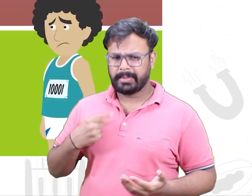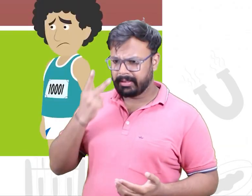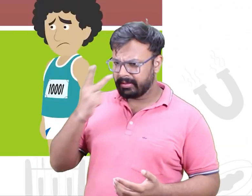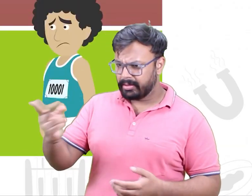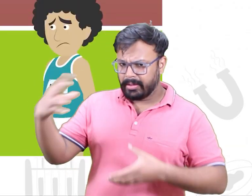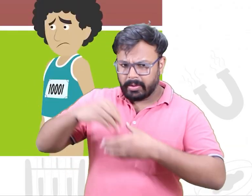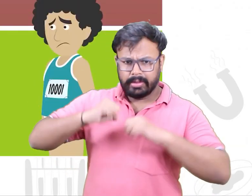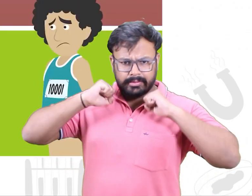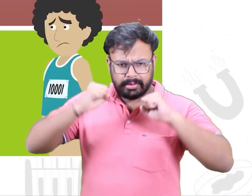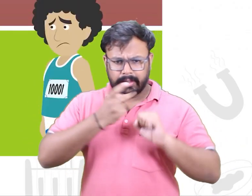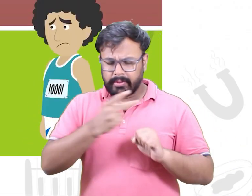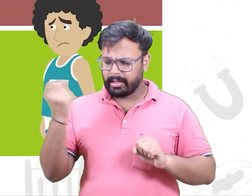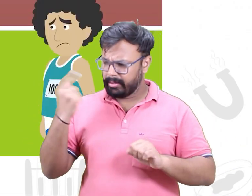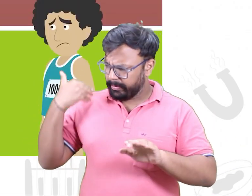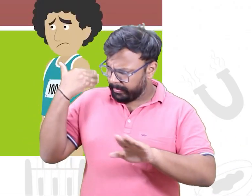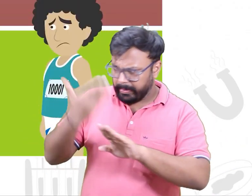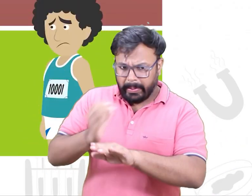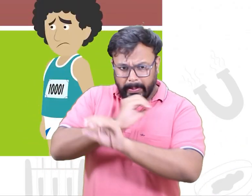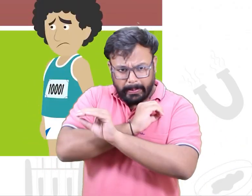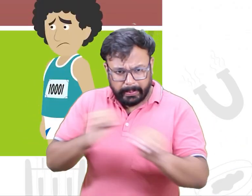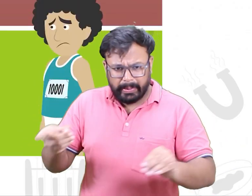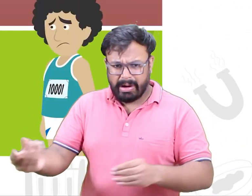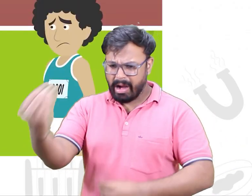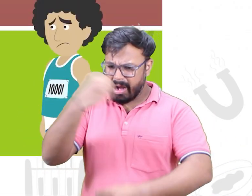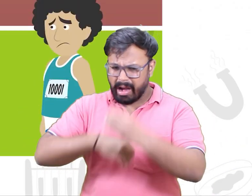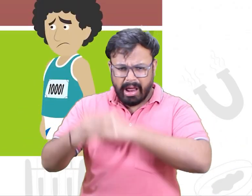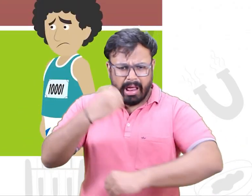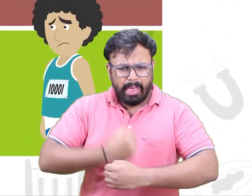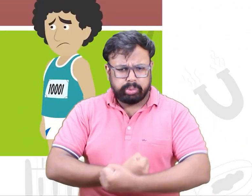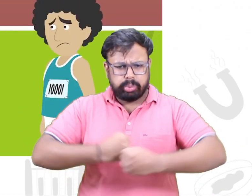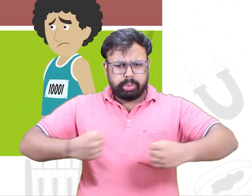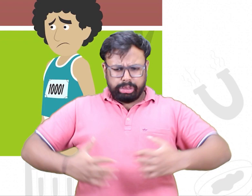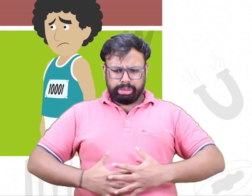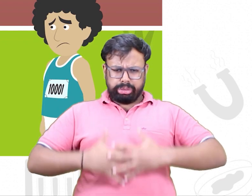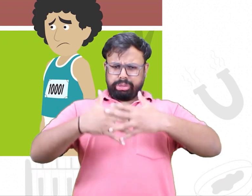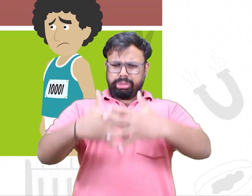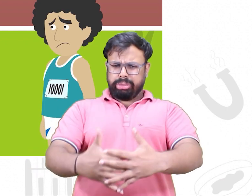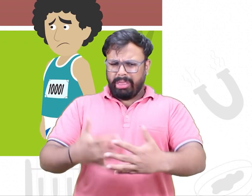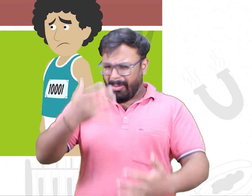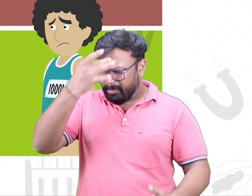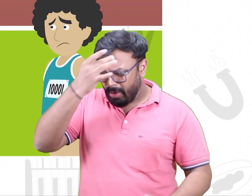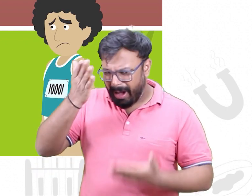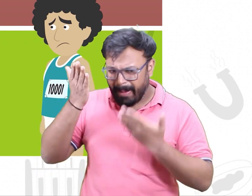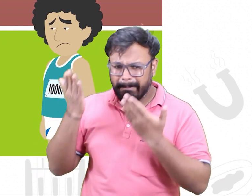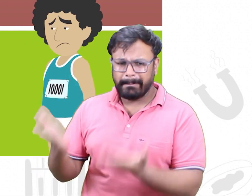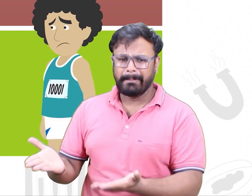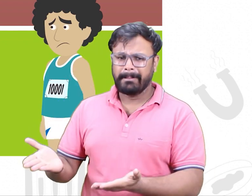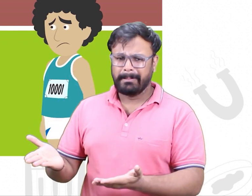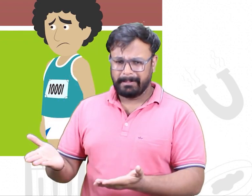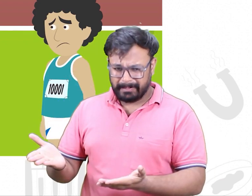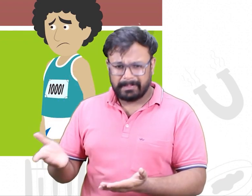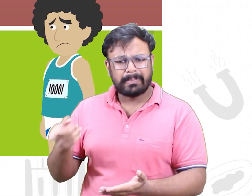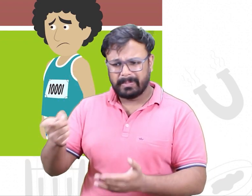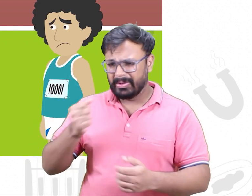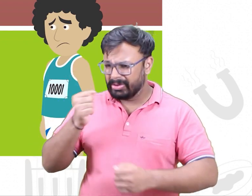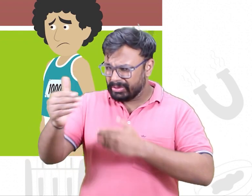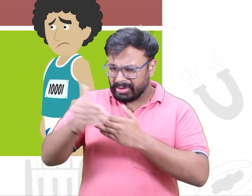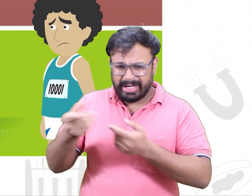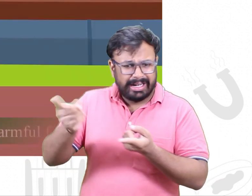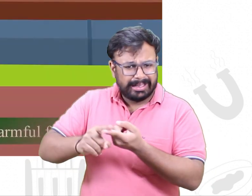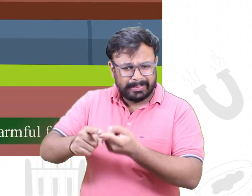comes towards Anil. What's the matter, Anil? I haven't seen you practice for months and you have gained a lot of